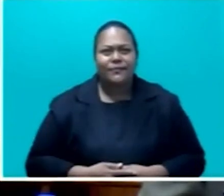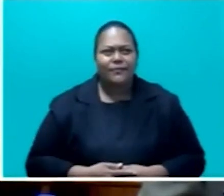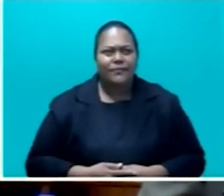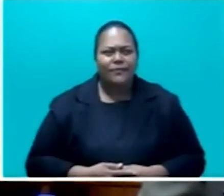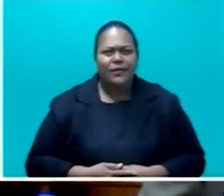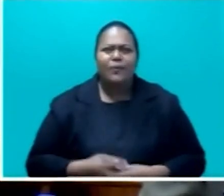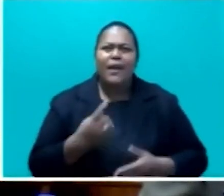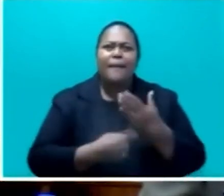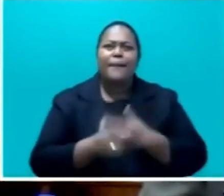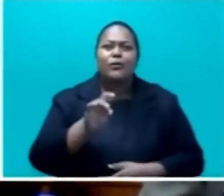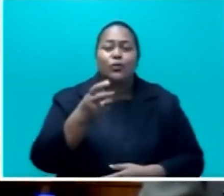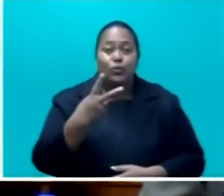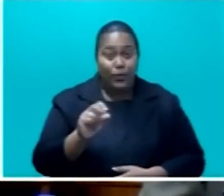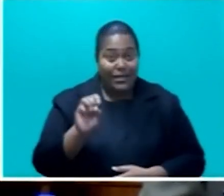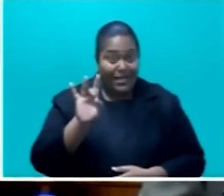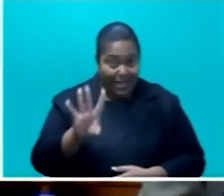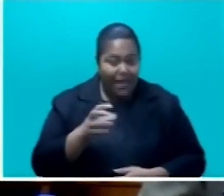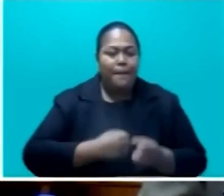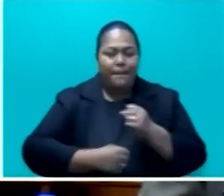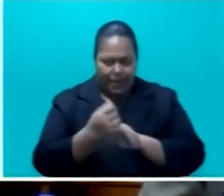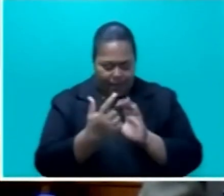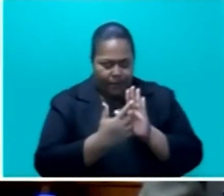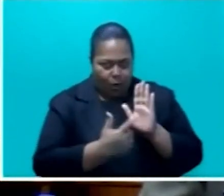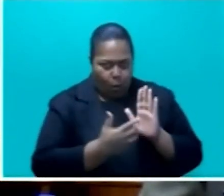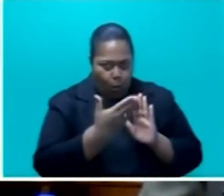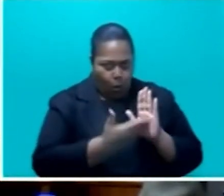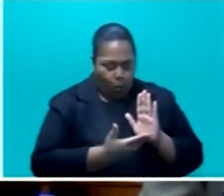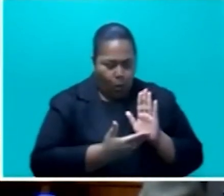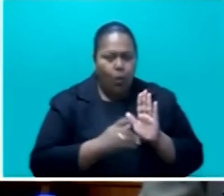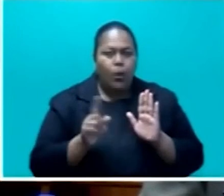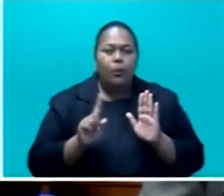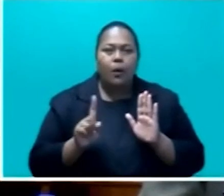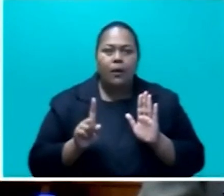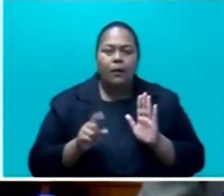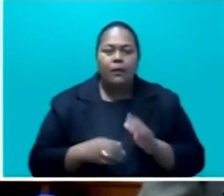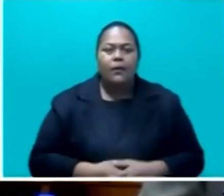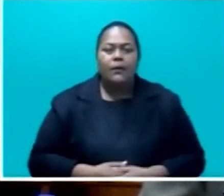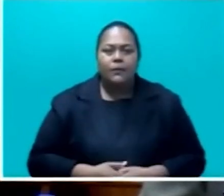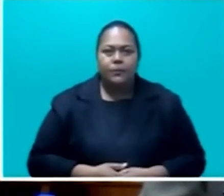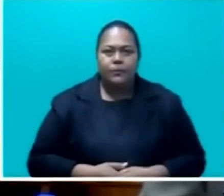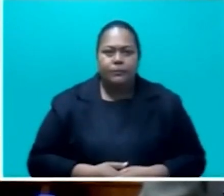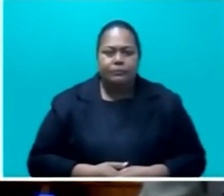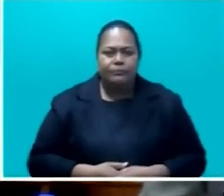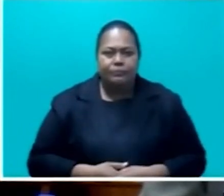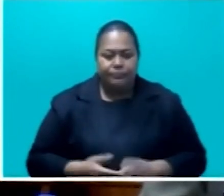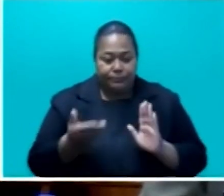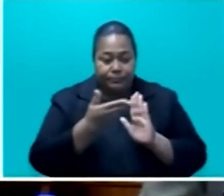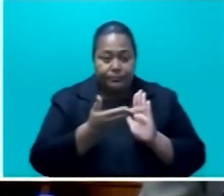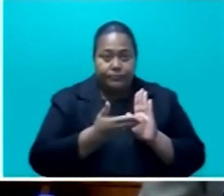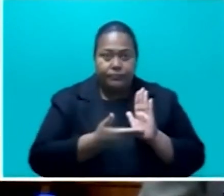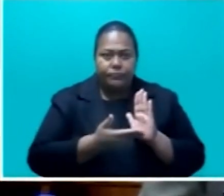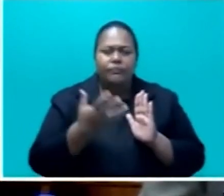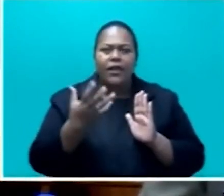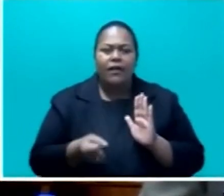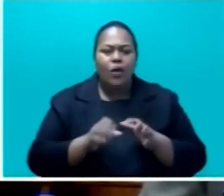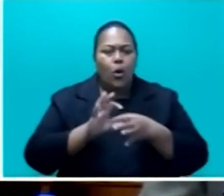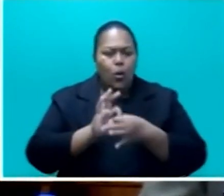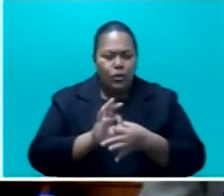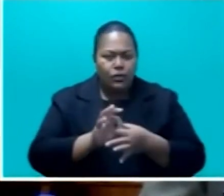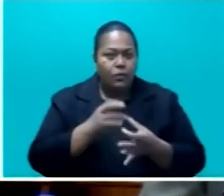2010. It regulates, amongst other things, the ownership,